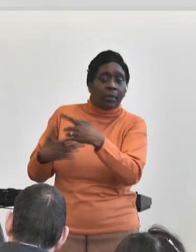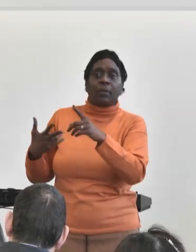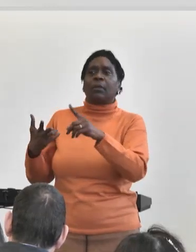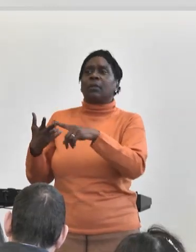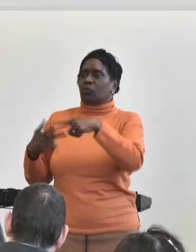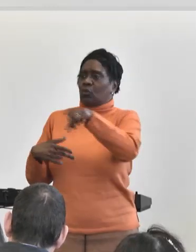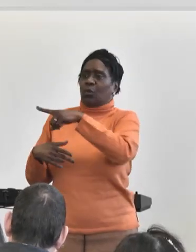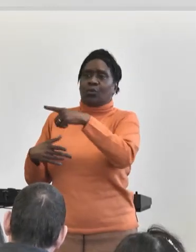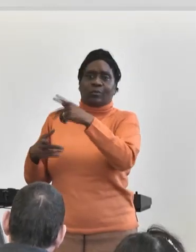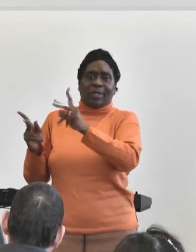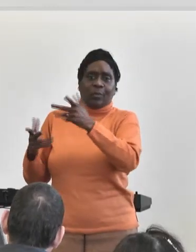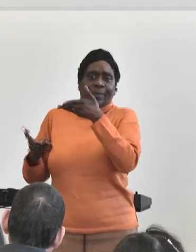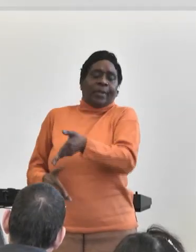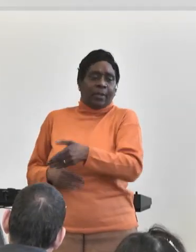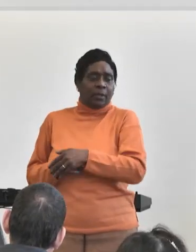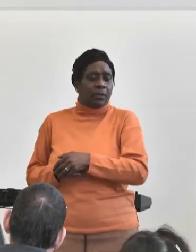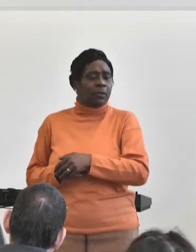So they were there.